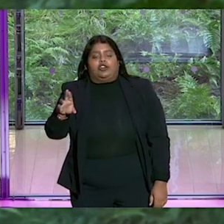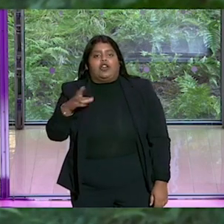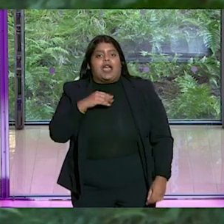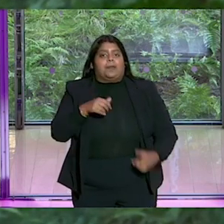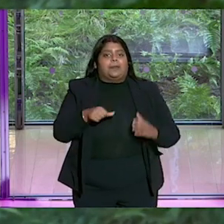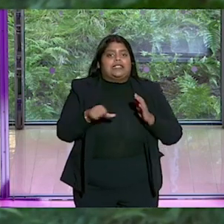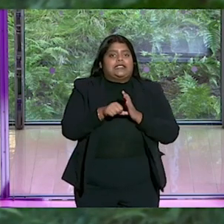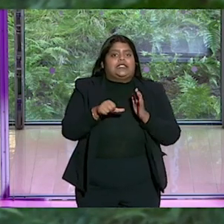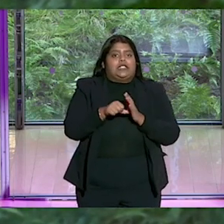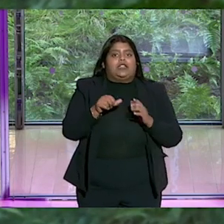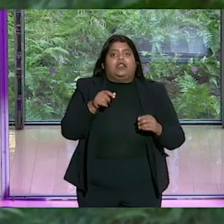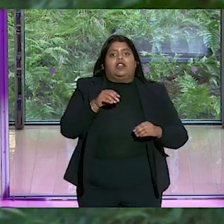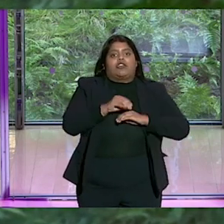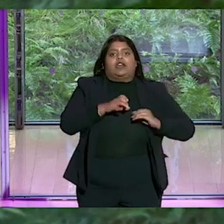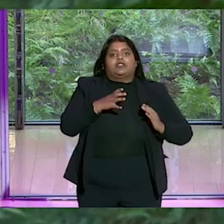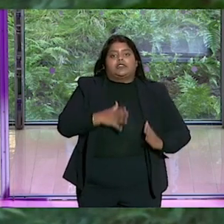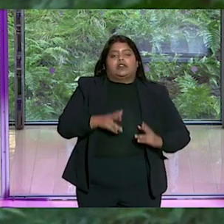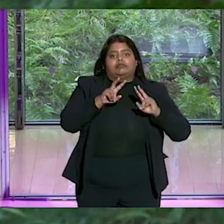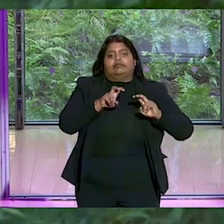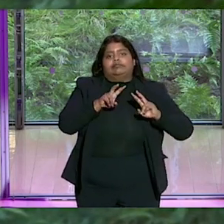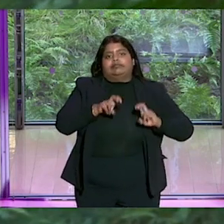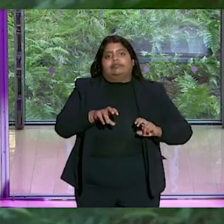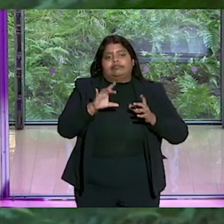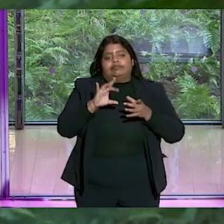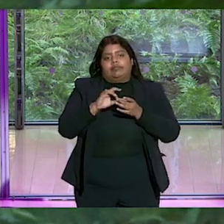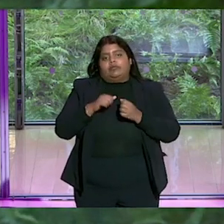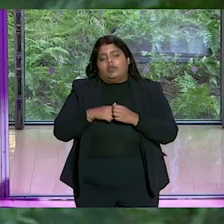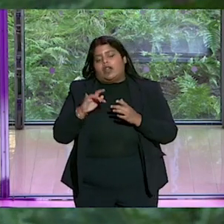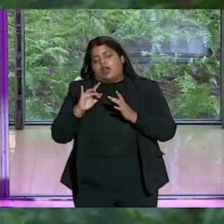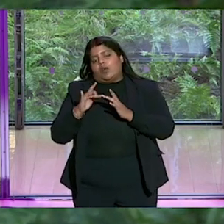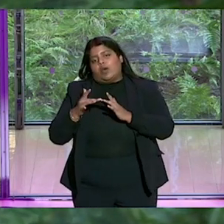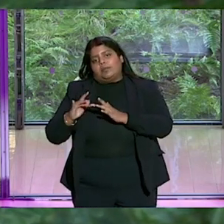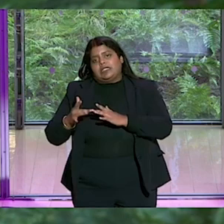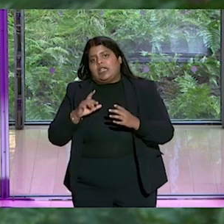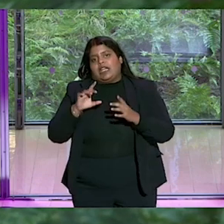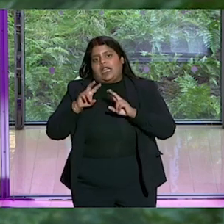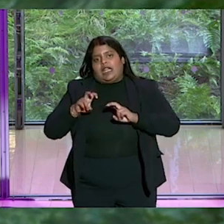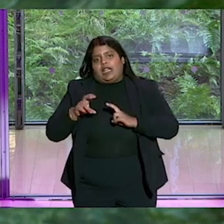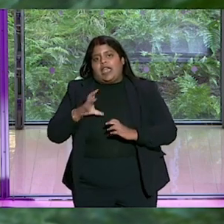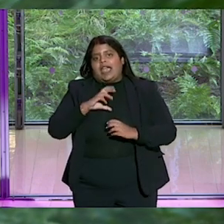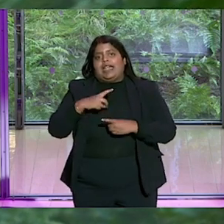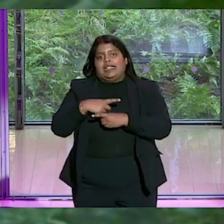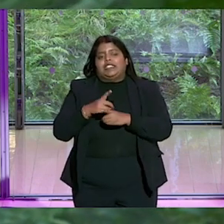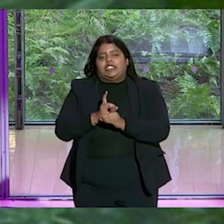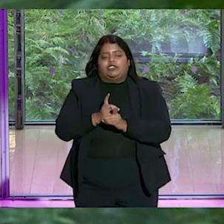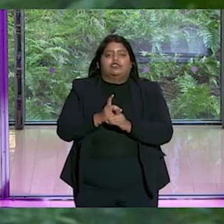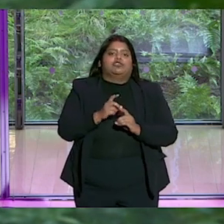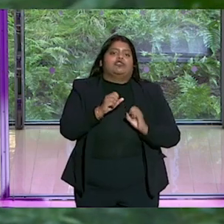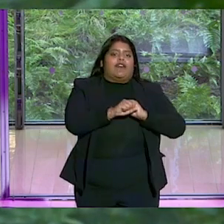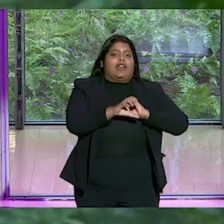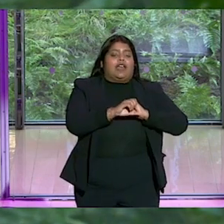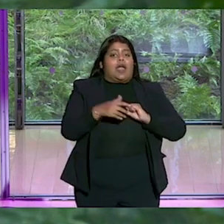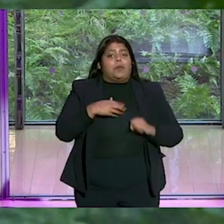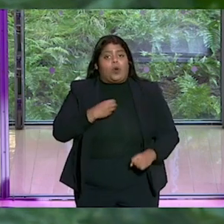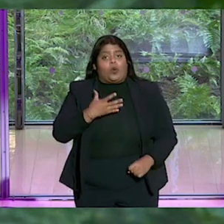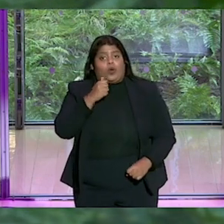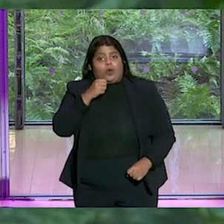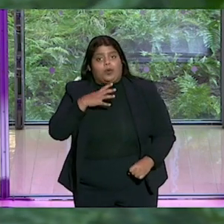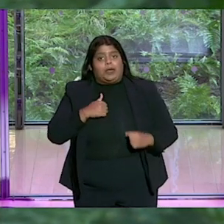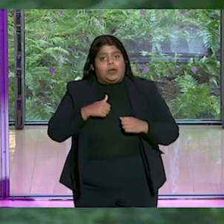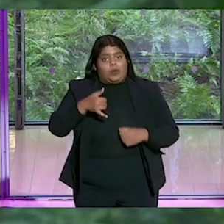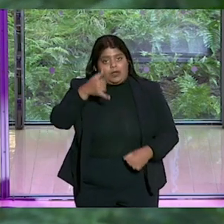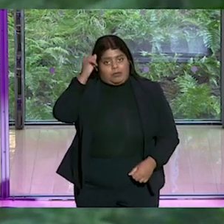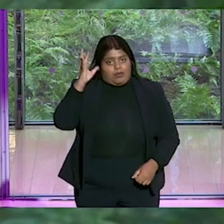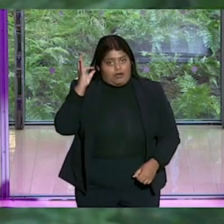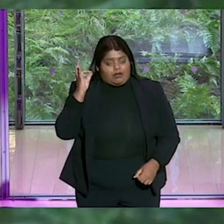Interactive, specializing in both website analytics and digital advertising. I am a white woman with blonde hair and blue